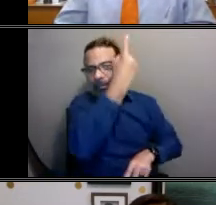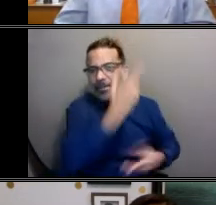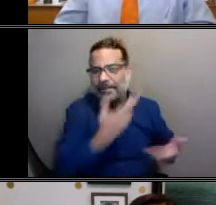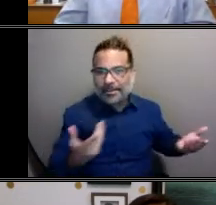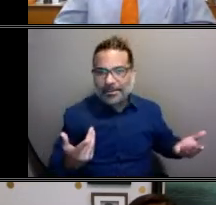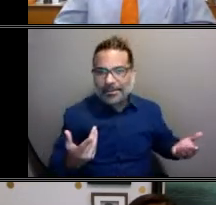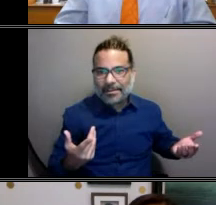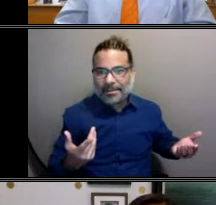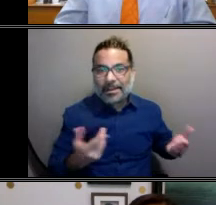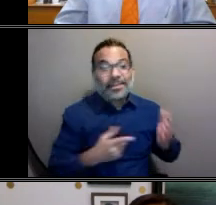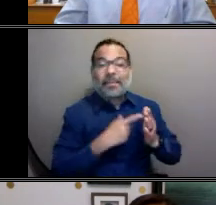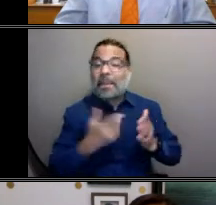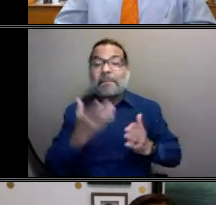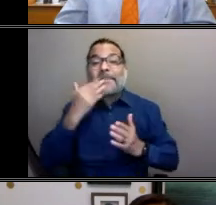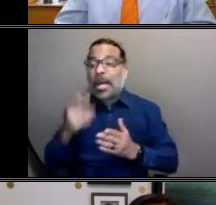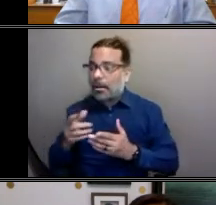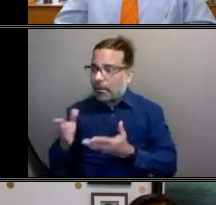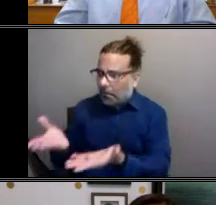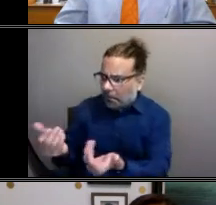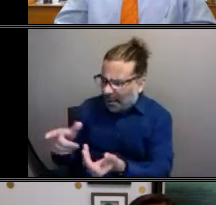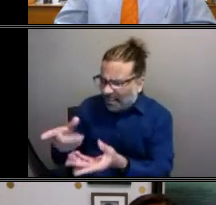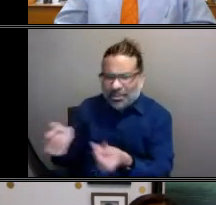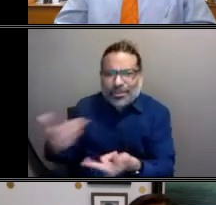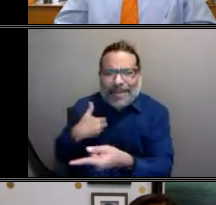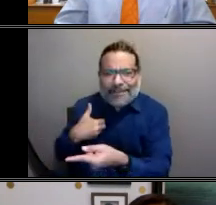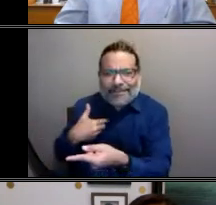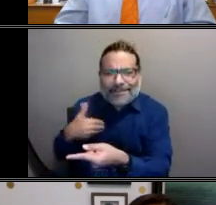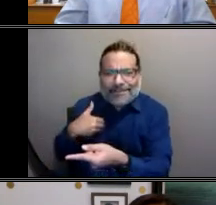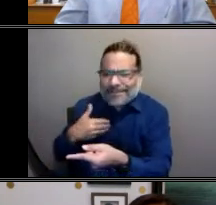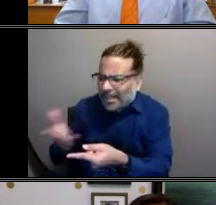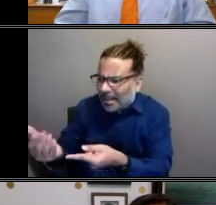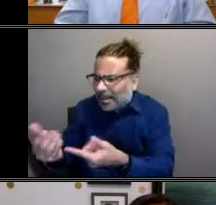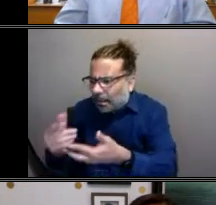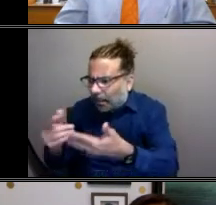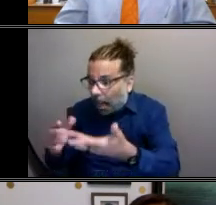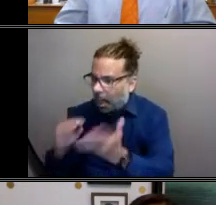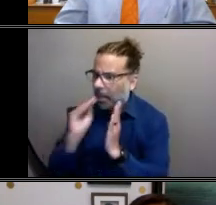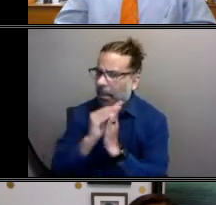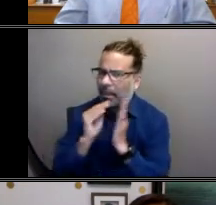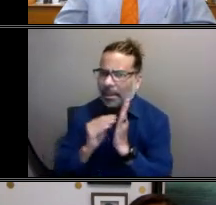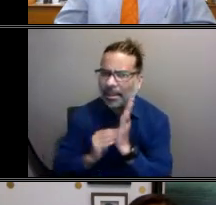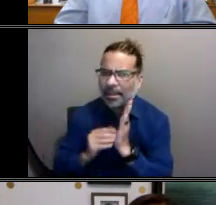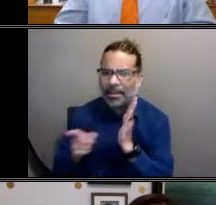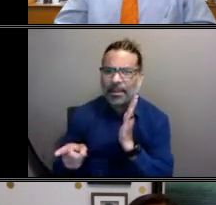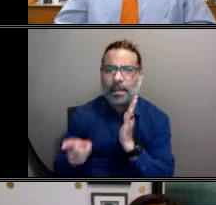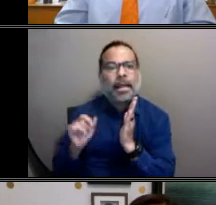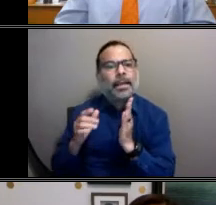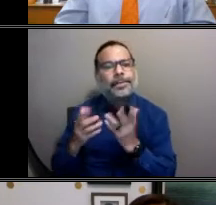solutions come from within and can really have an impact and build that